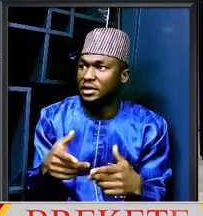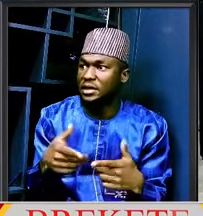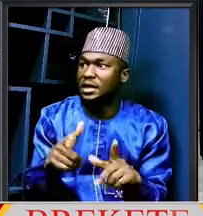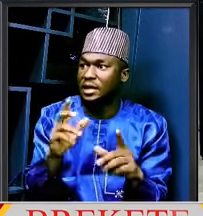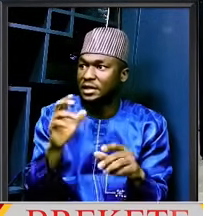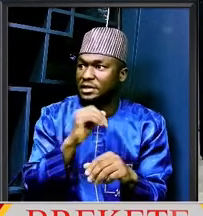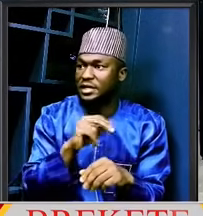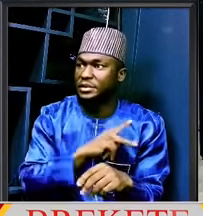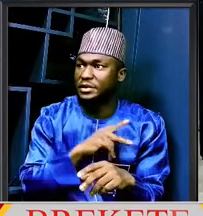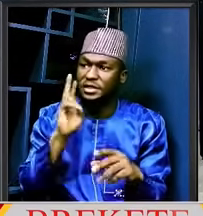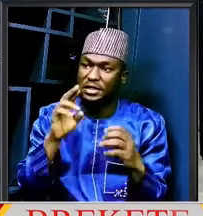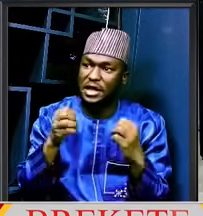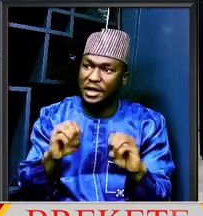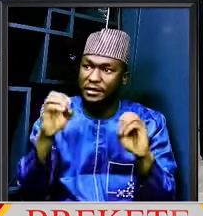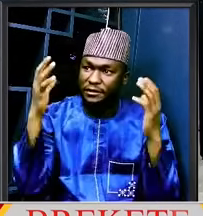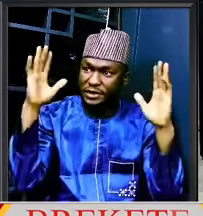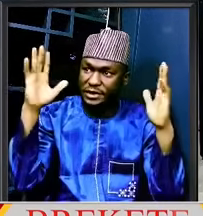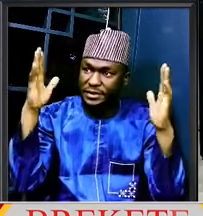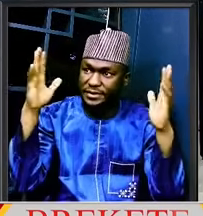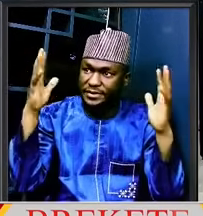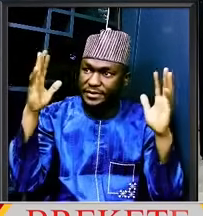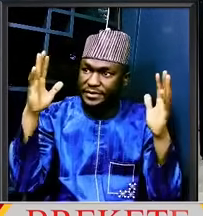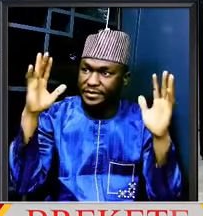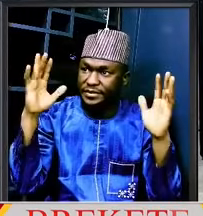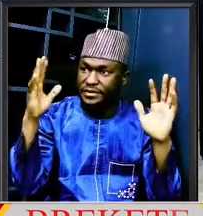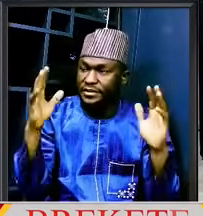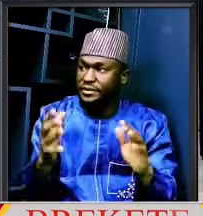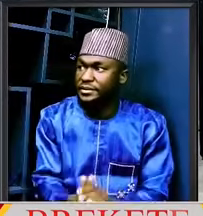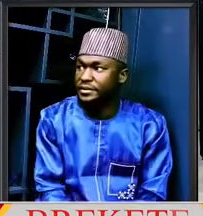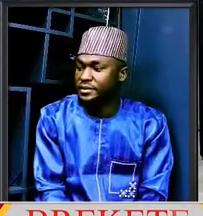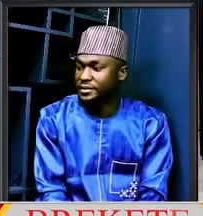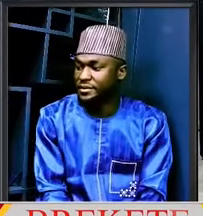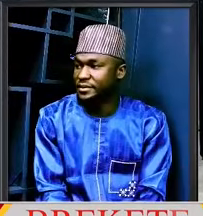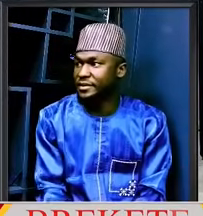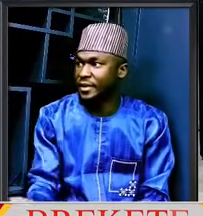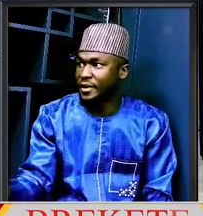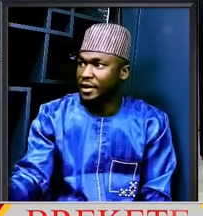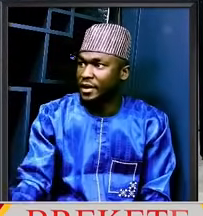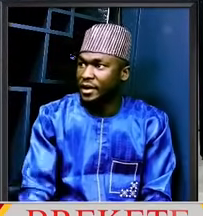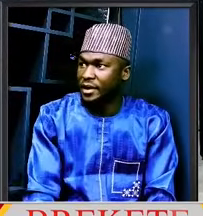let's appreciate her for how